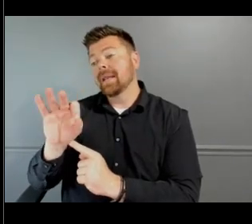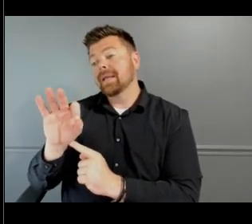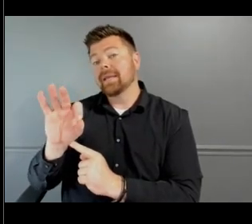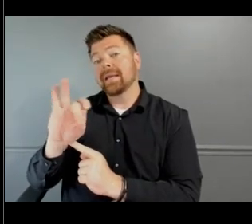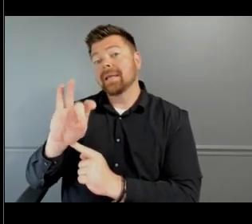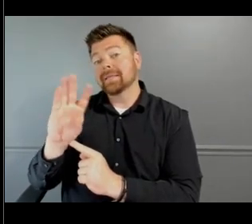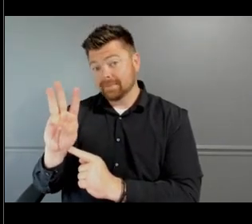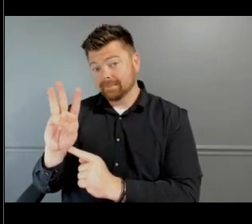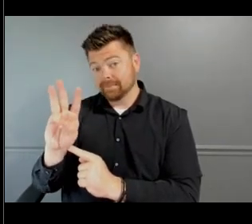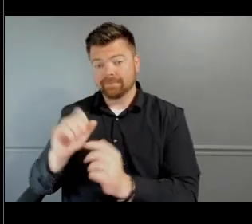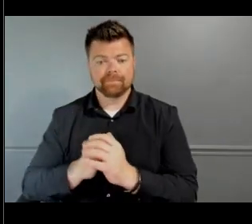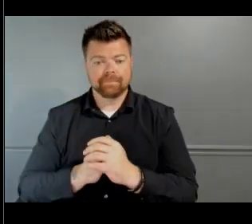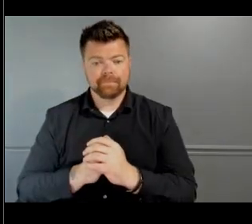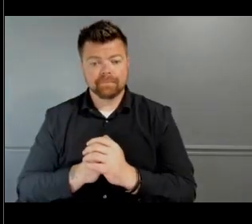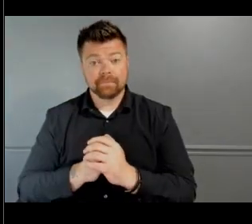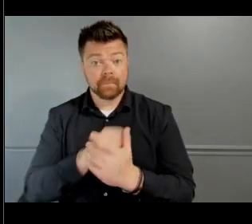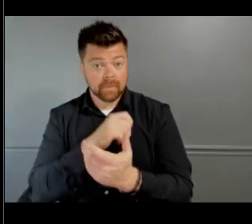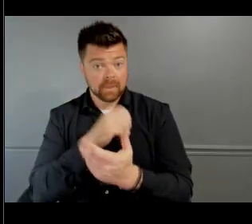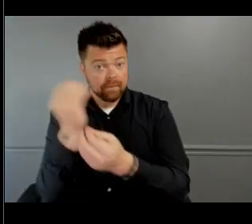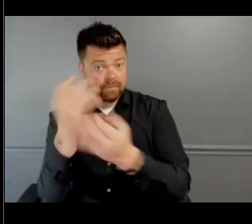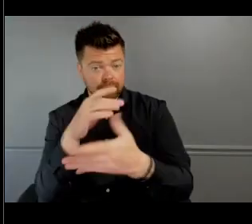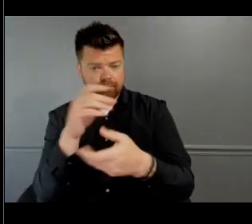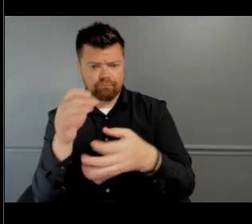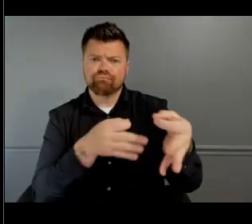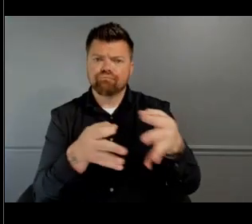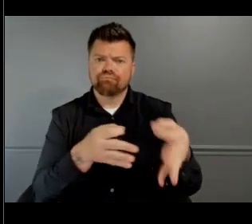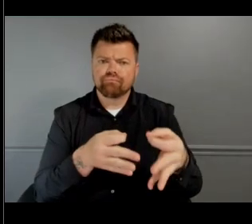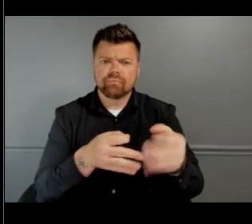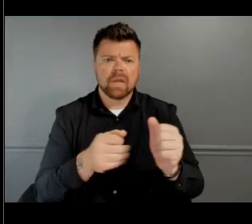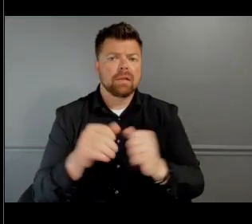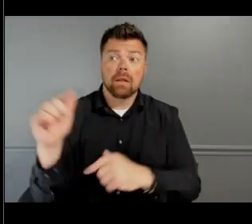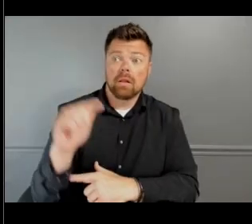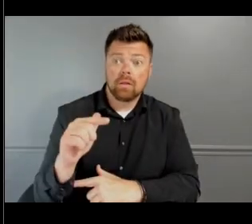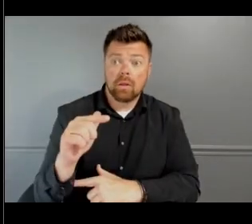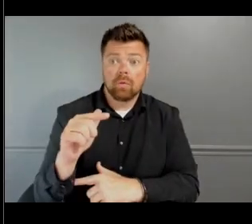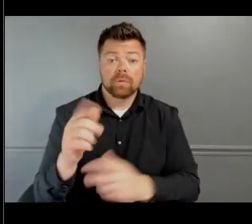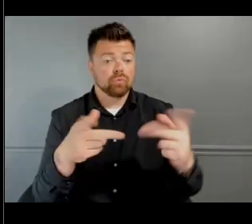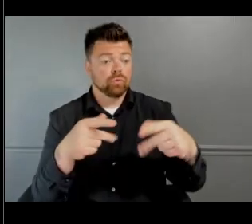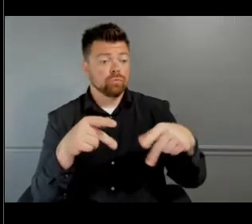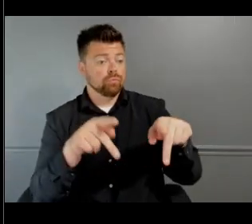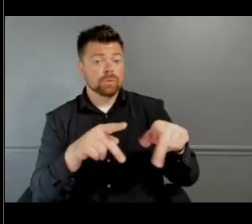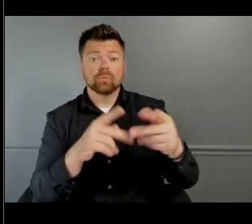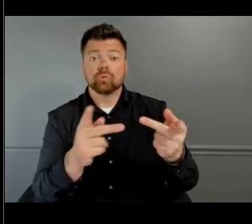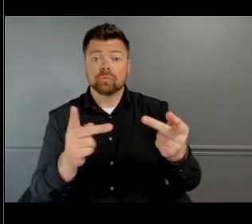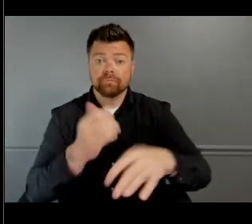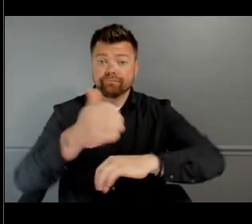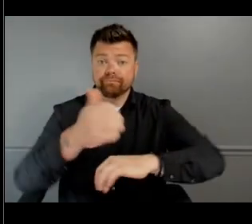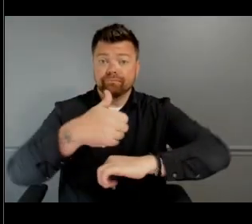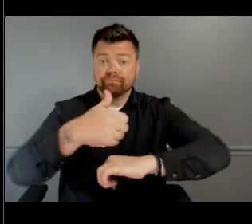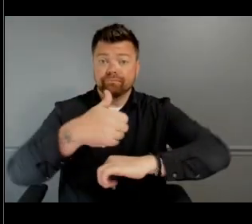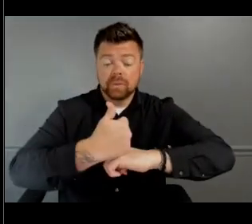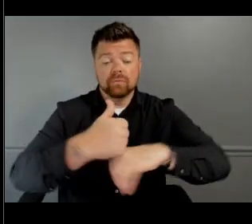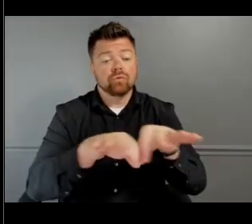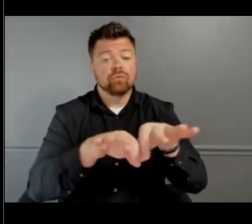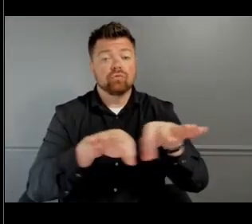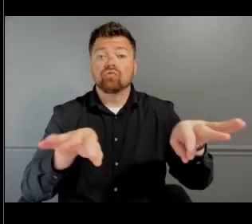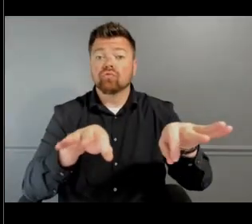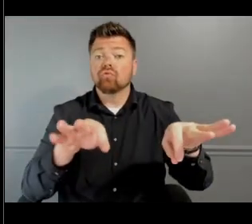1986, specifies that the lowest permissible position grab bar